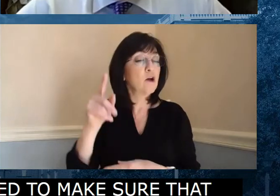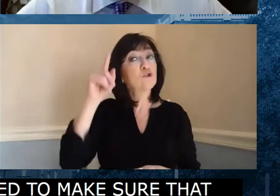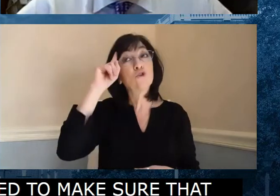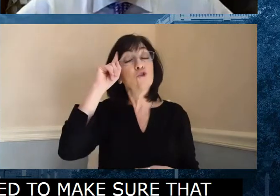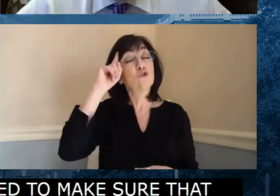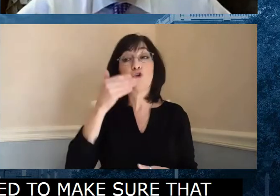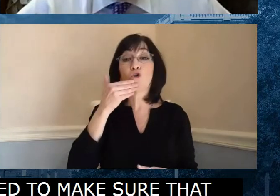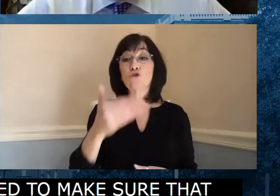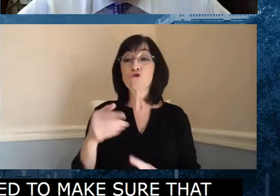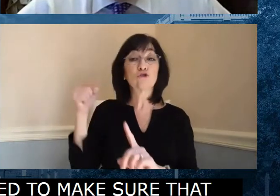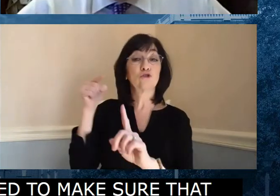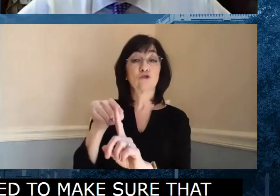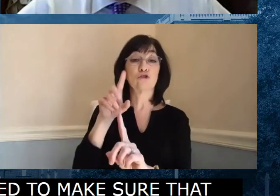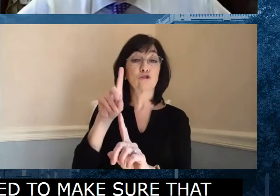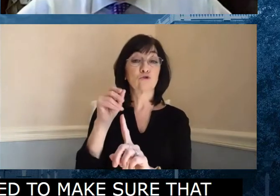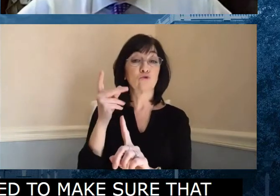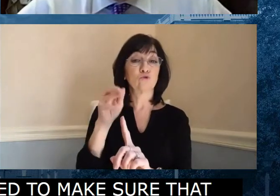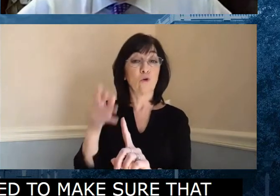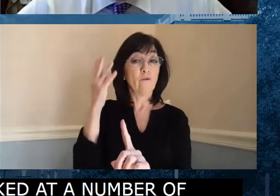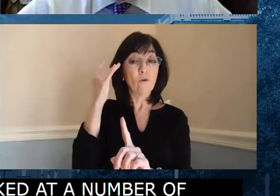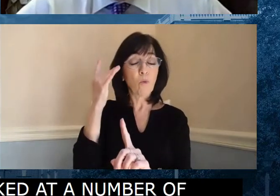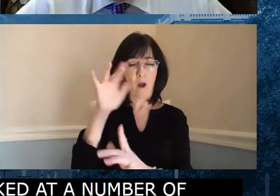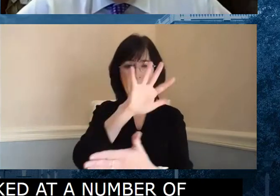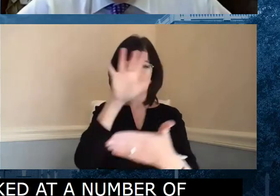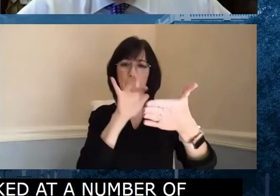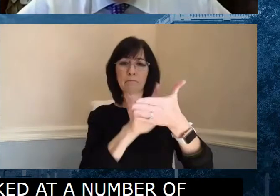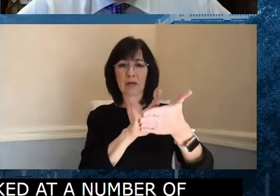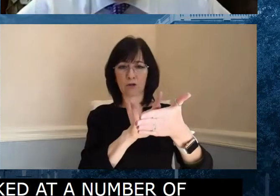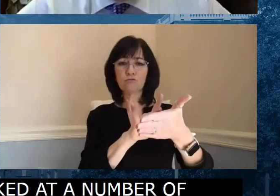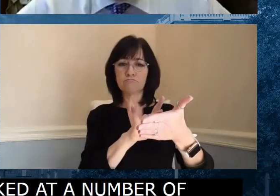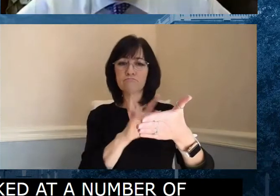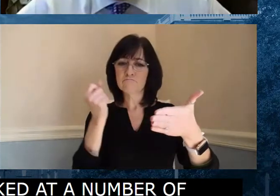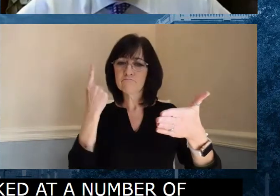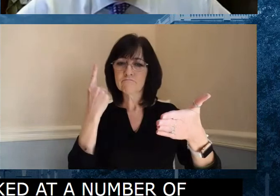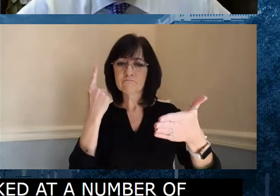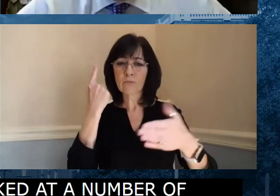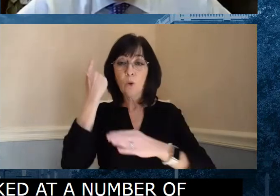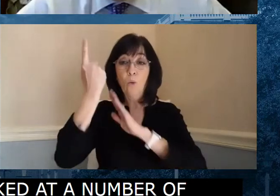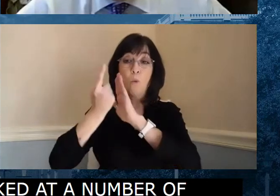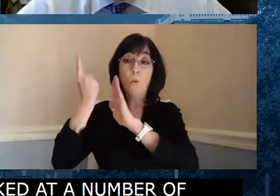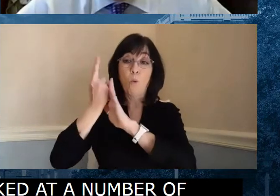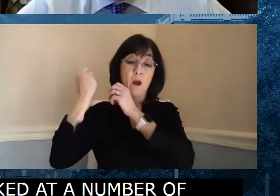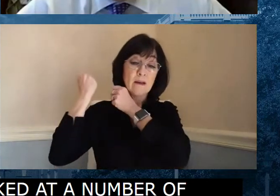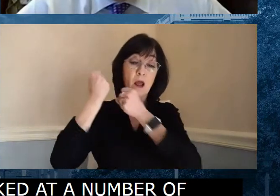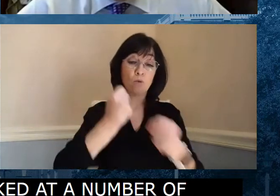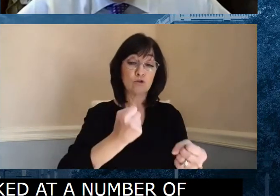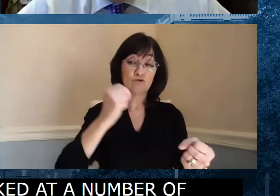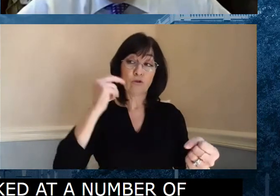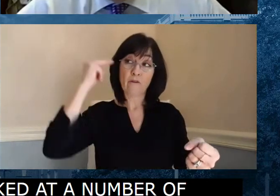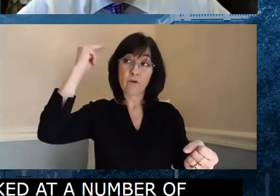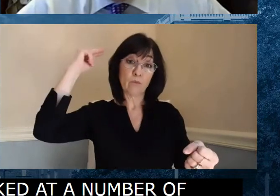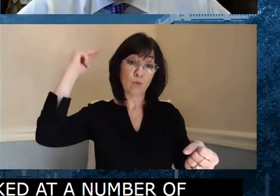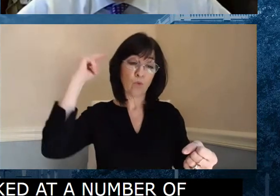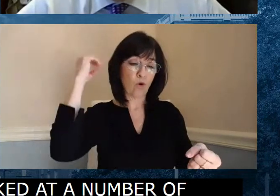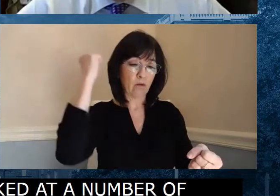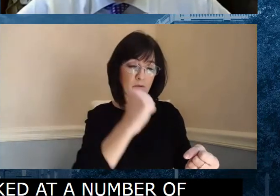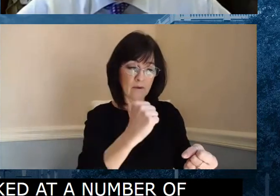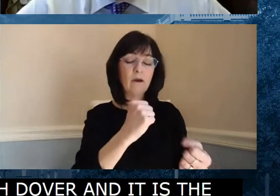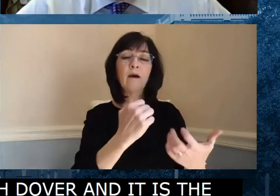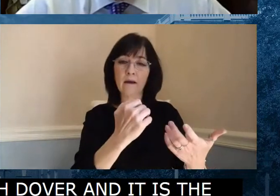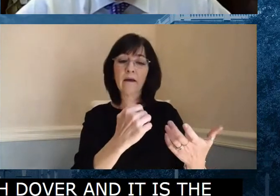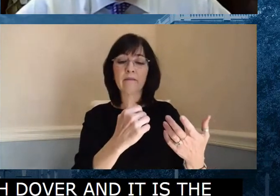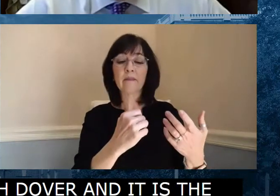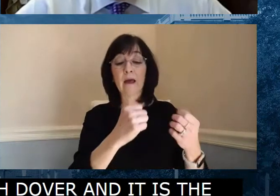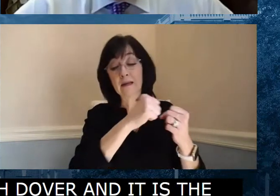center of the state, just about an hour away from everywhere, and easy to get on and off from Route 1. And Dover